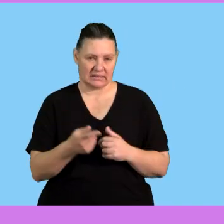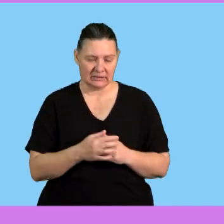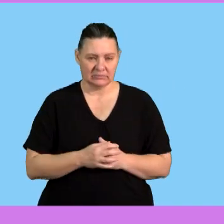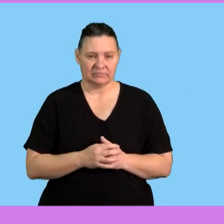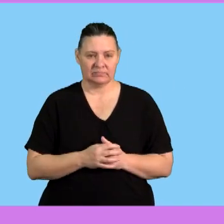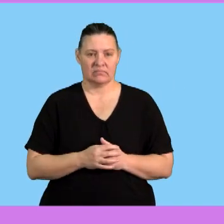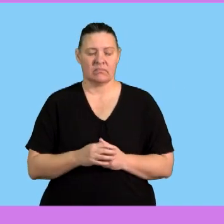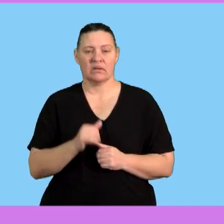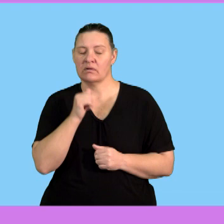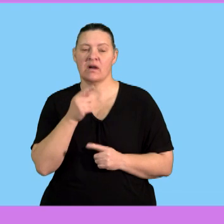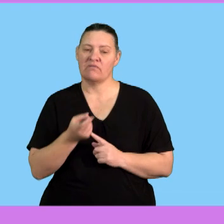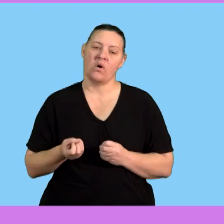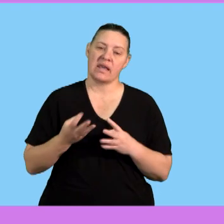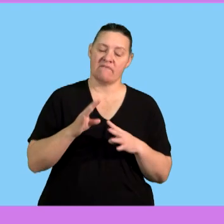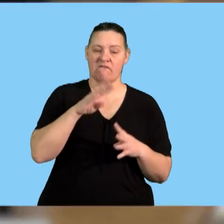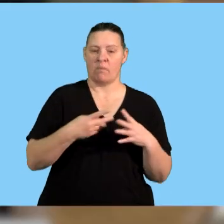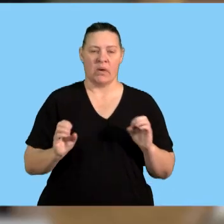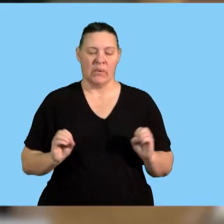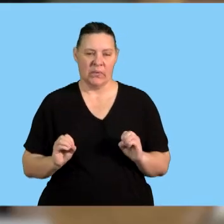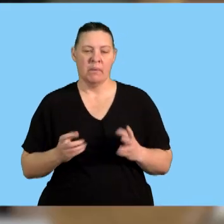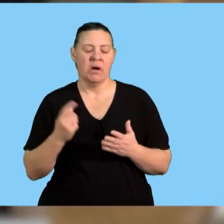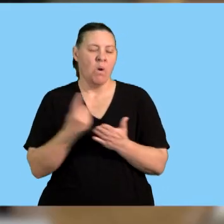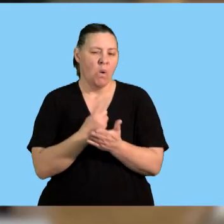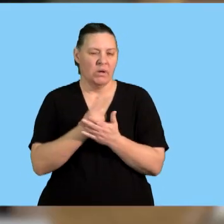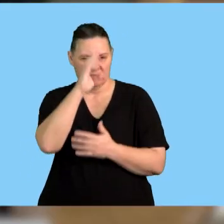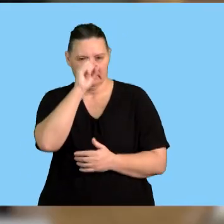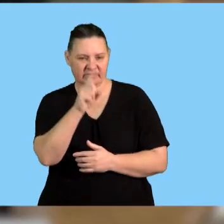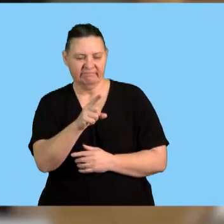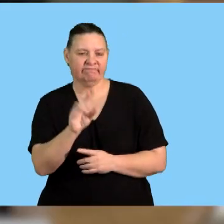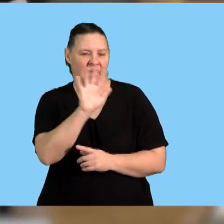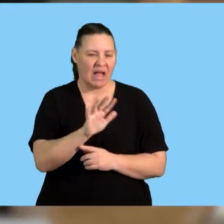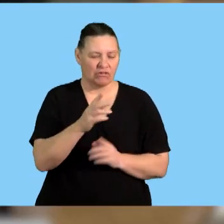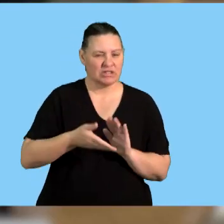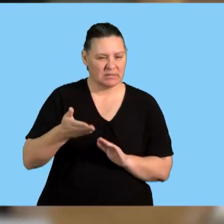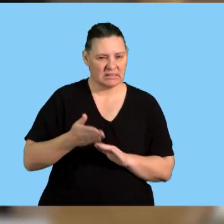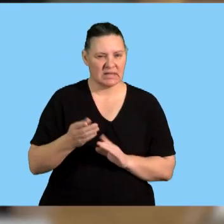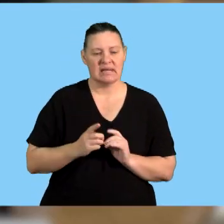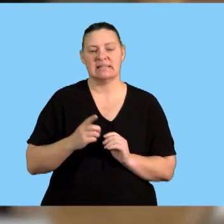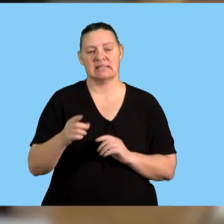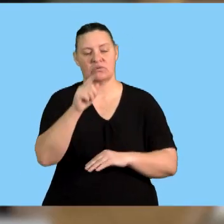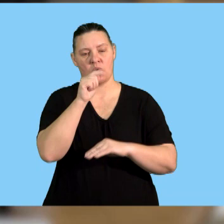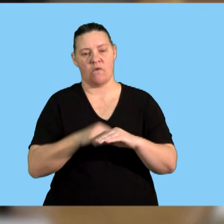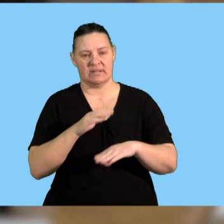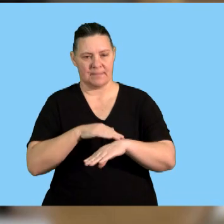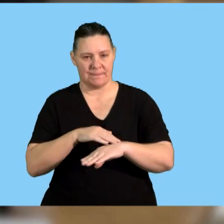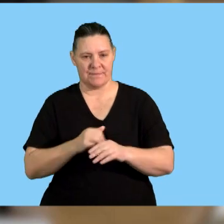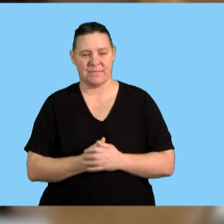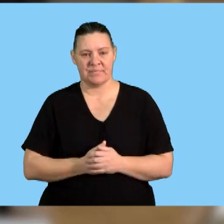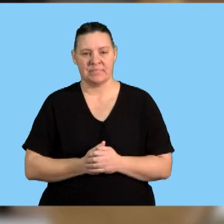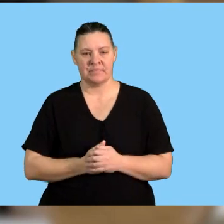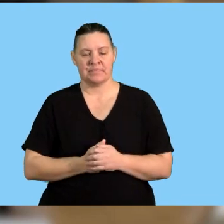average speed. Even if you are not given the formula, you must always remember that for average speed, it's distance over time.